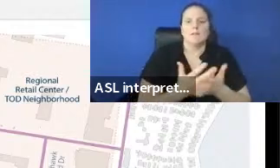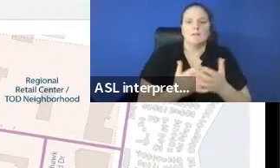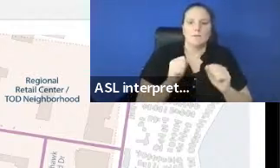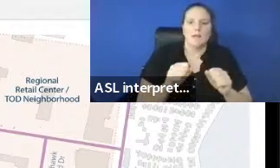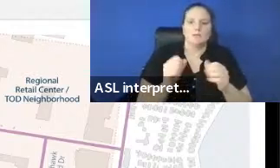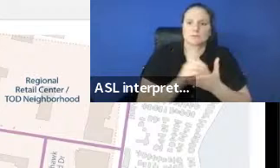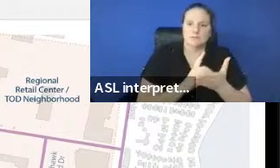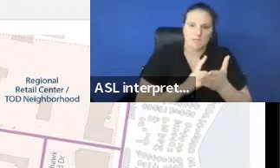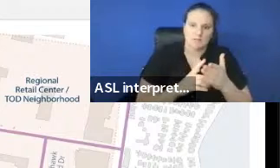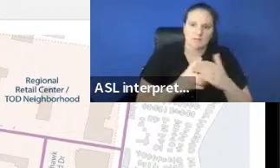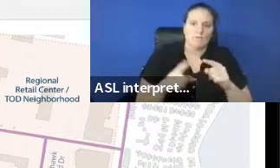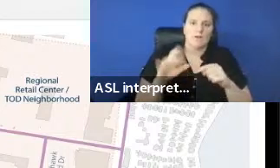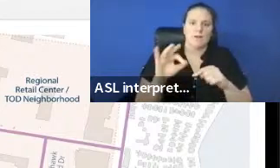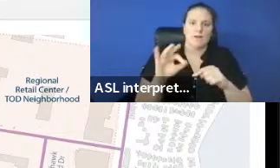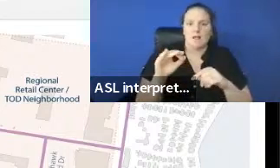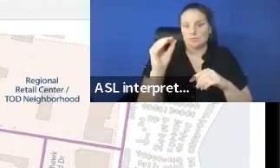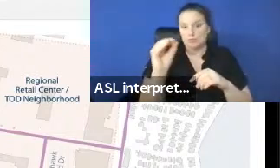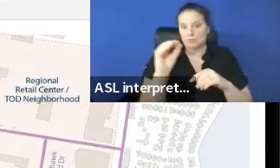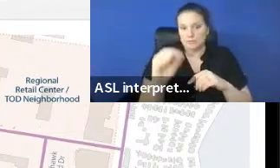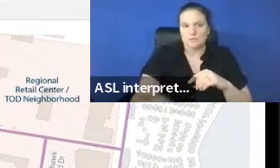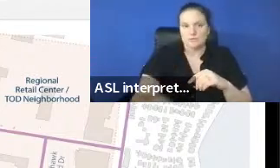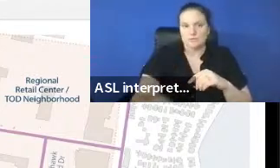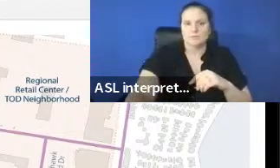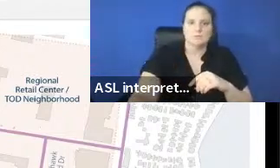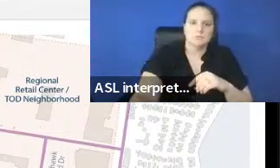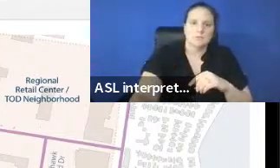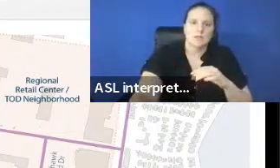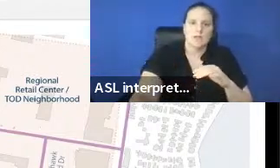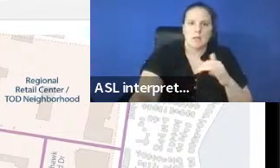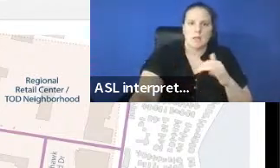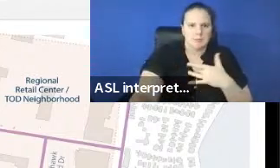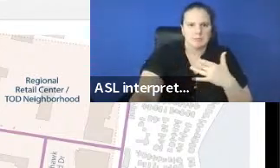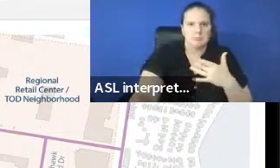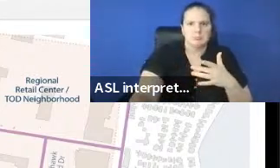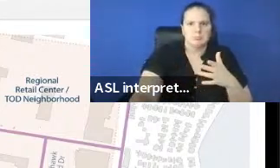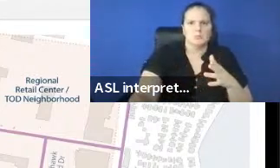closer to 90 degrees, like we normally would.